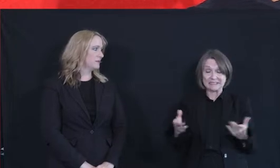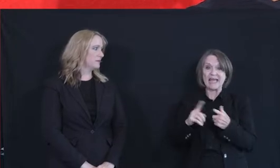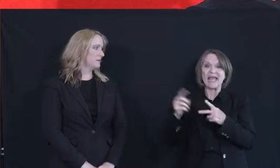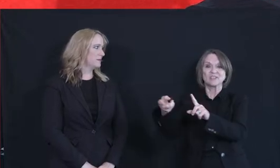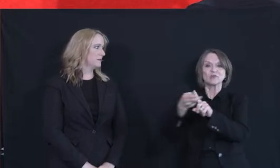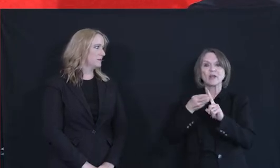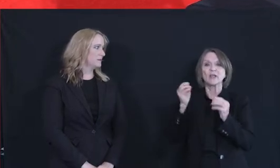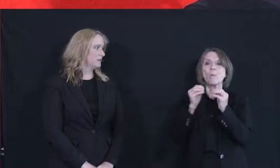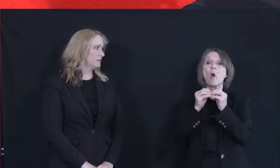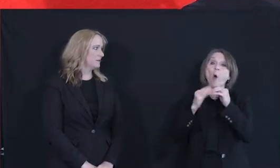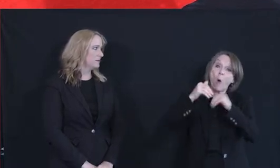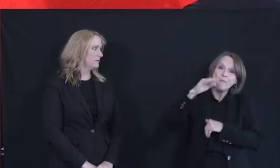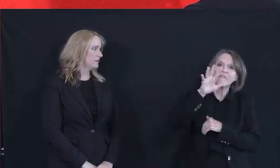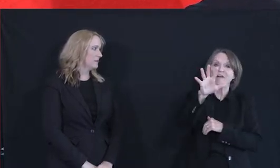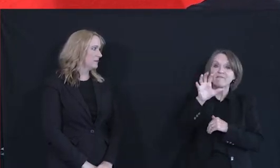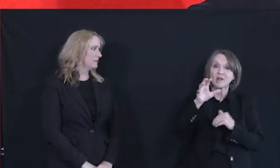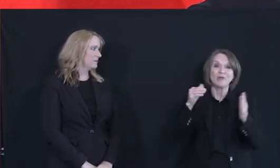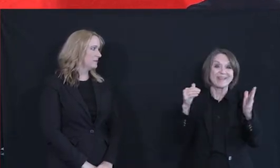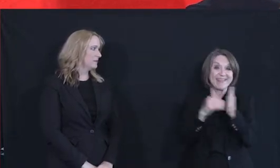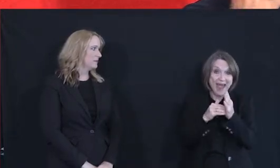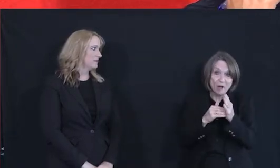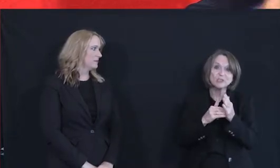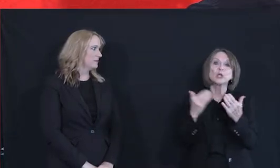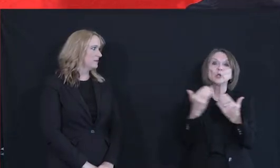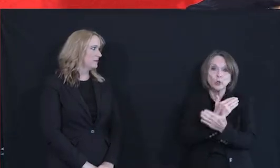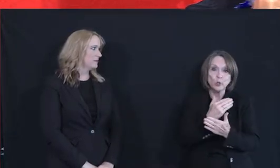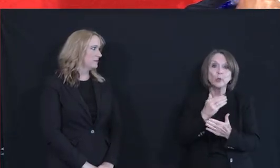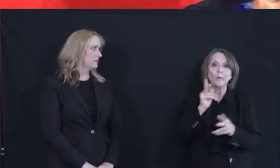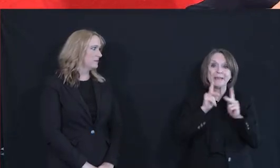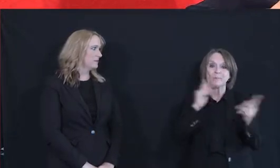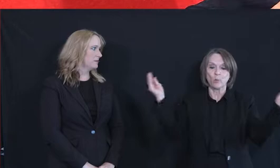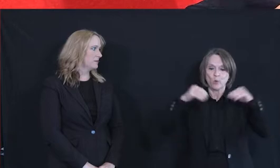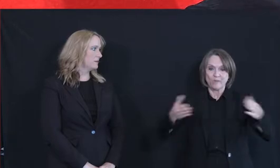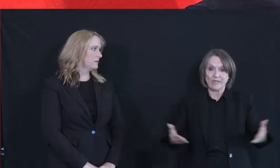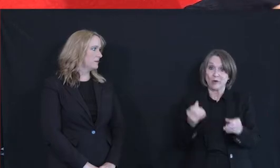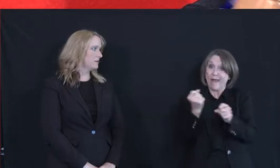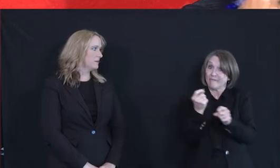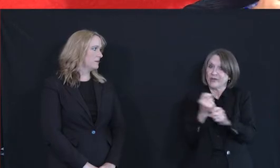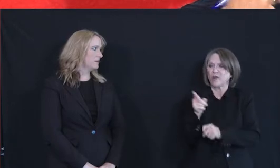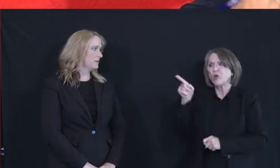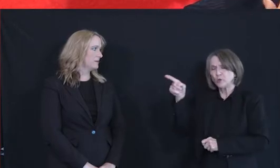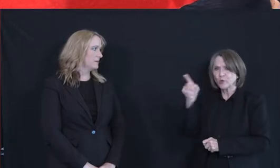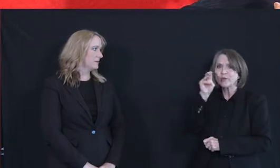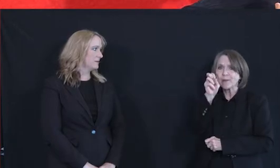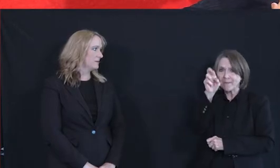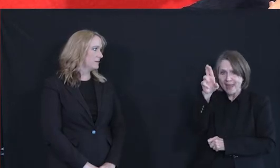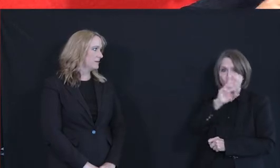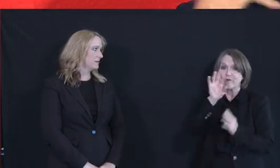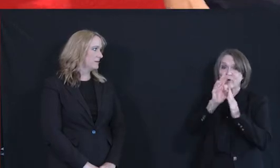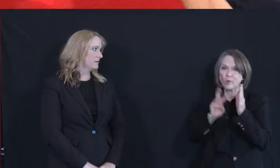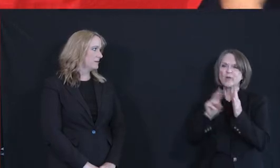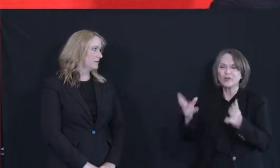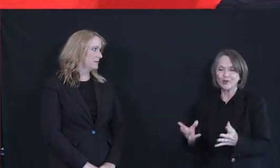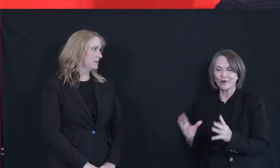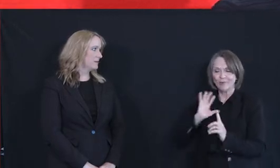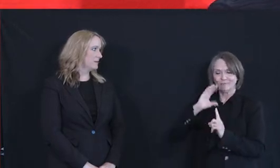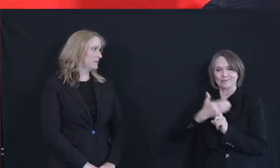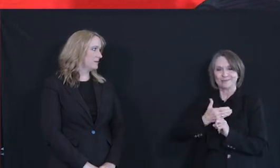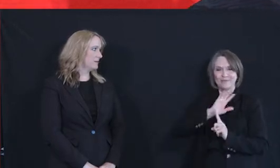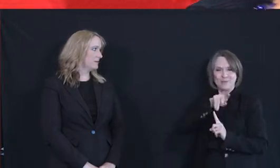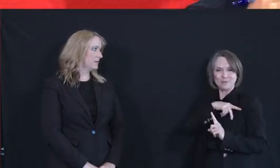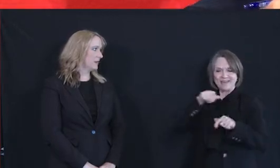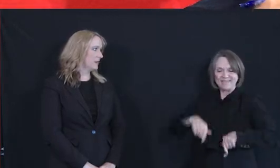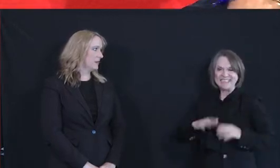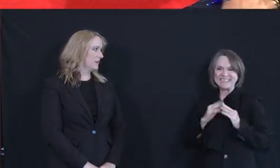new residents every year you're the mayor of Fort Worth you're taking on the personality of your city you're making a pitch